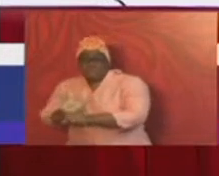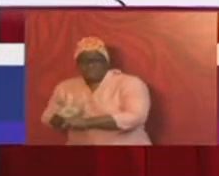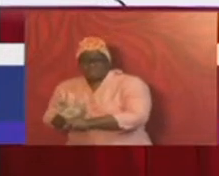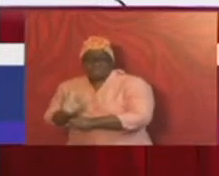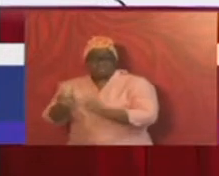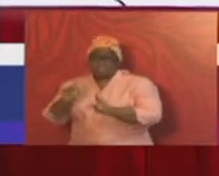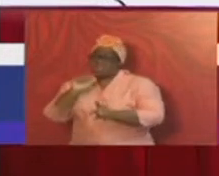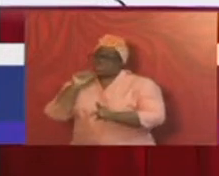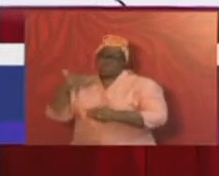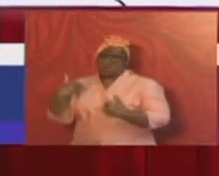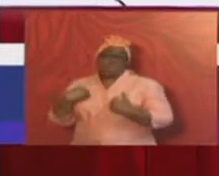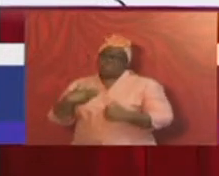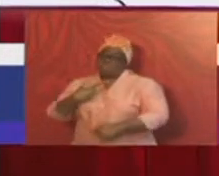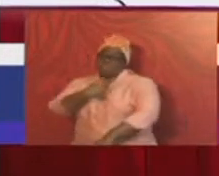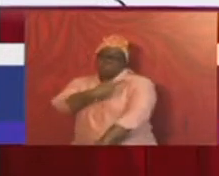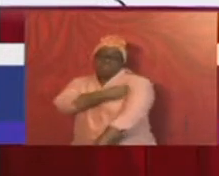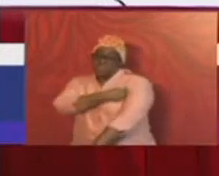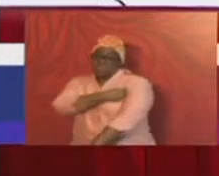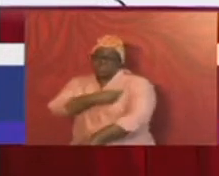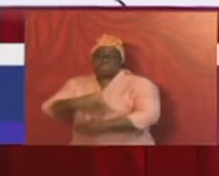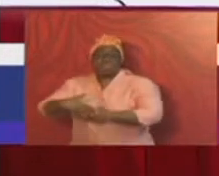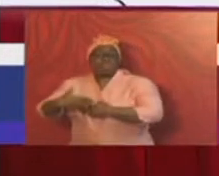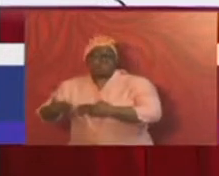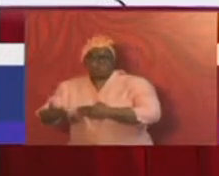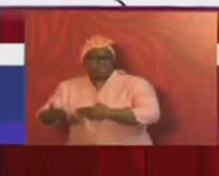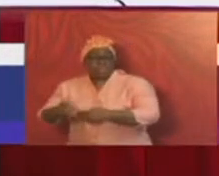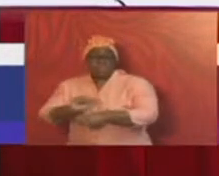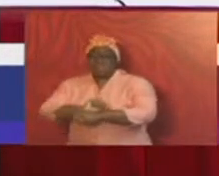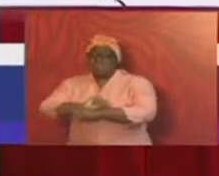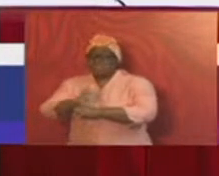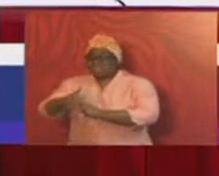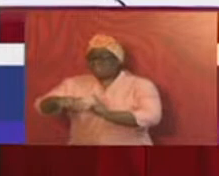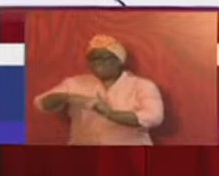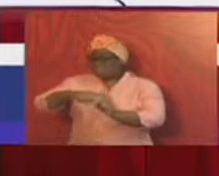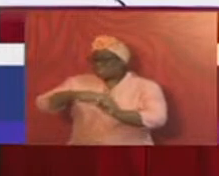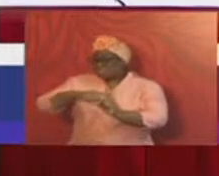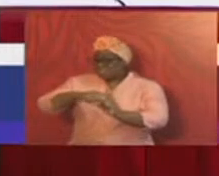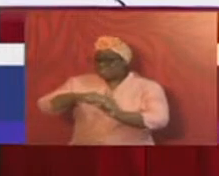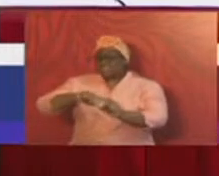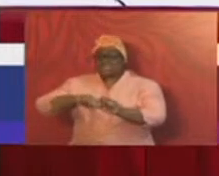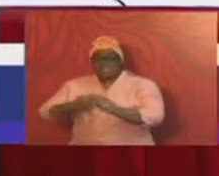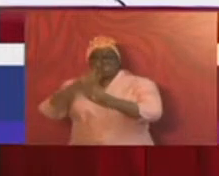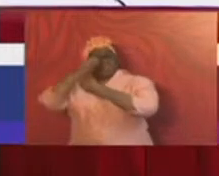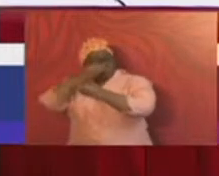those pieces of information were provided before, and we will continue to do so in the future.